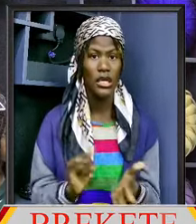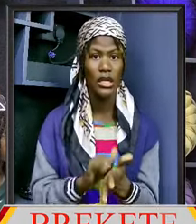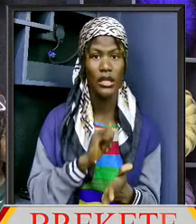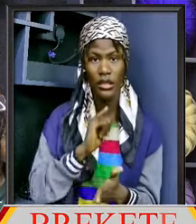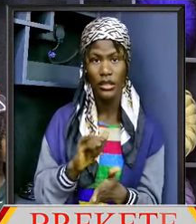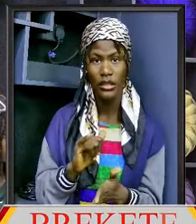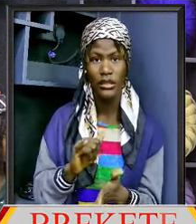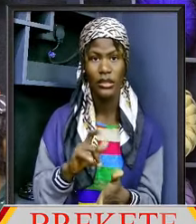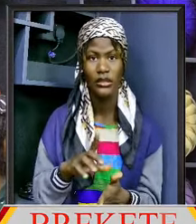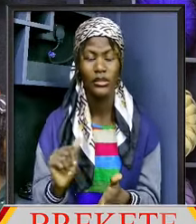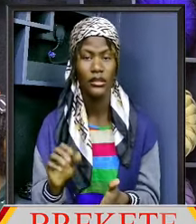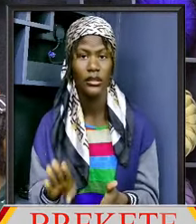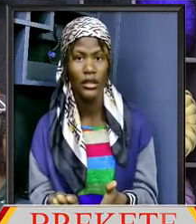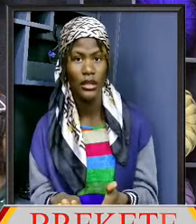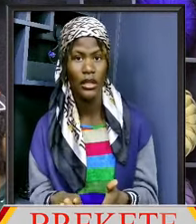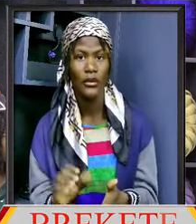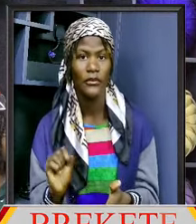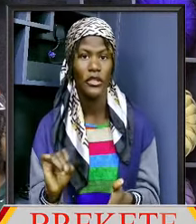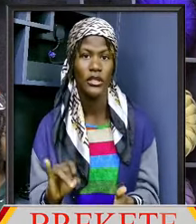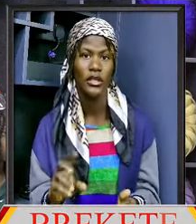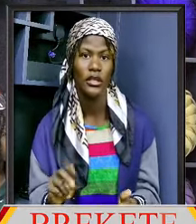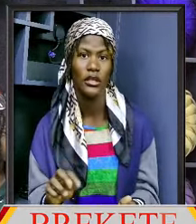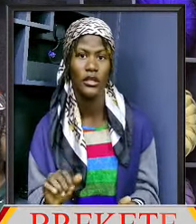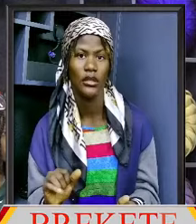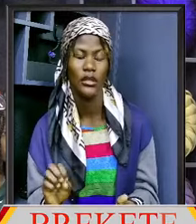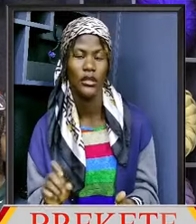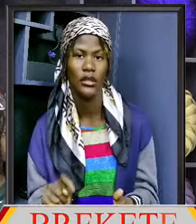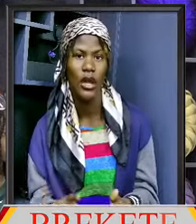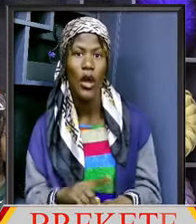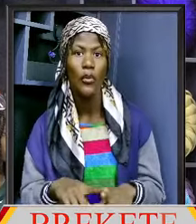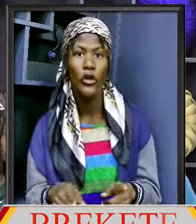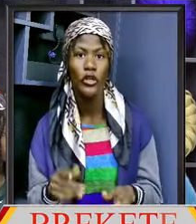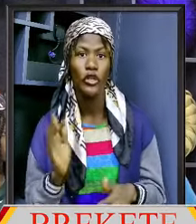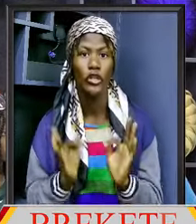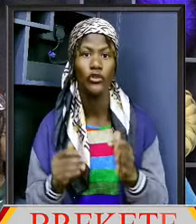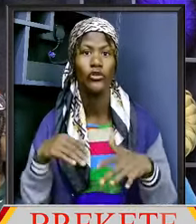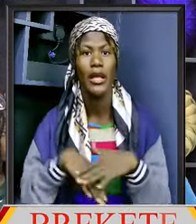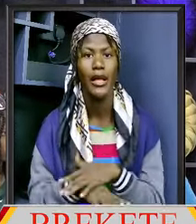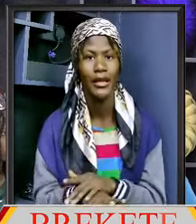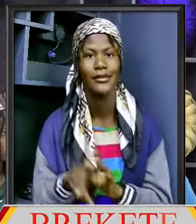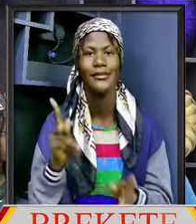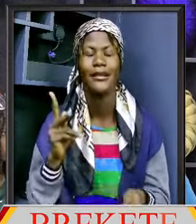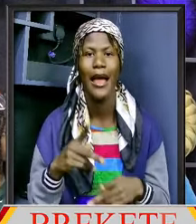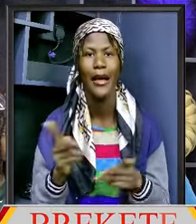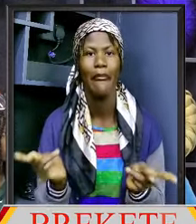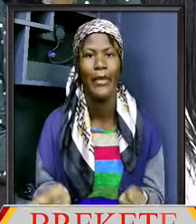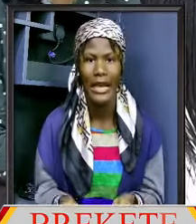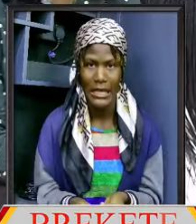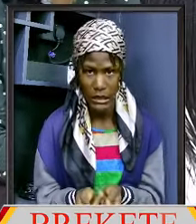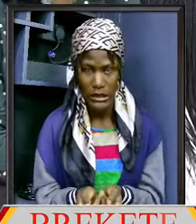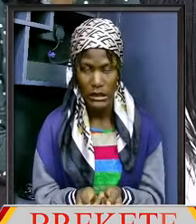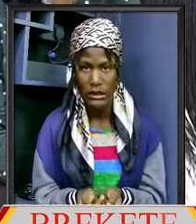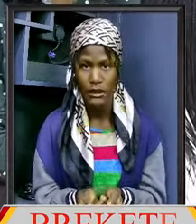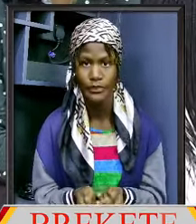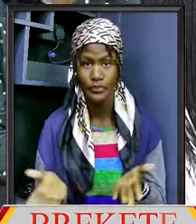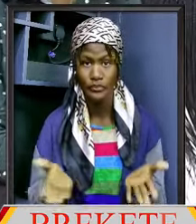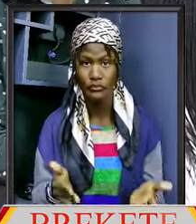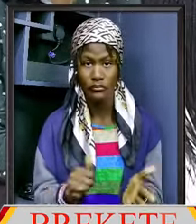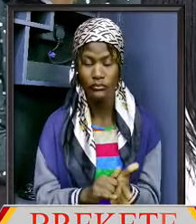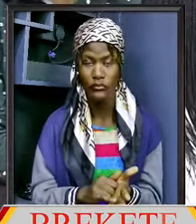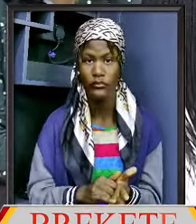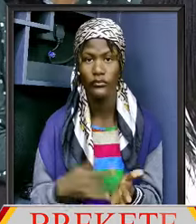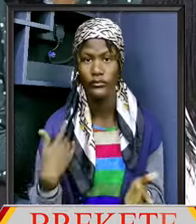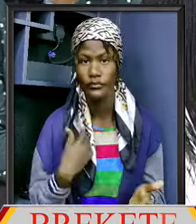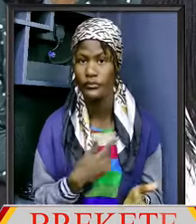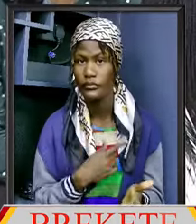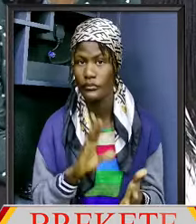copy of that register. And be number one. But if you enter place, I say, here, where would they now? Say, now,